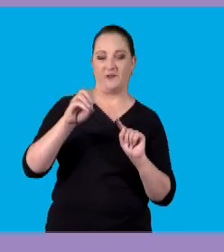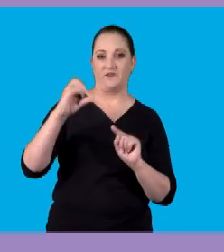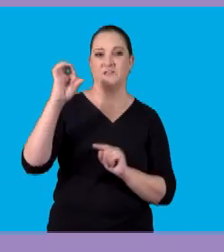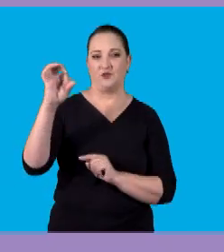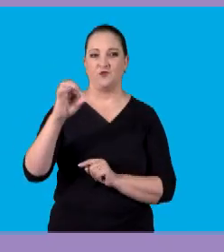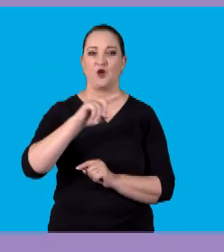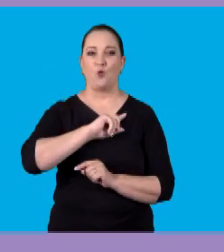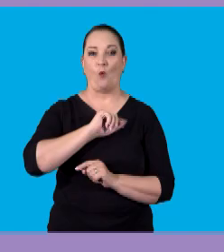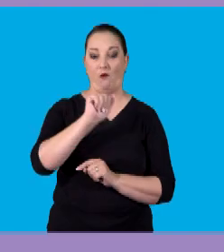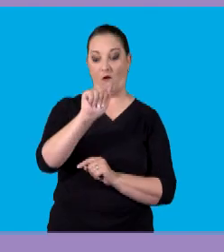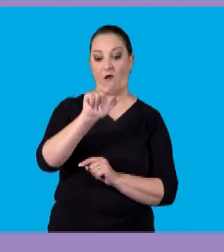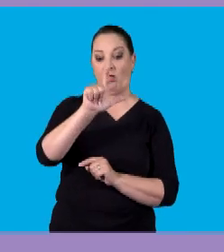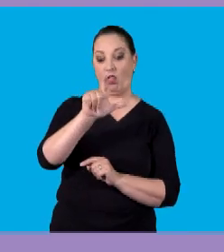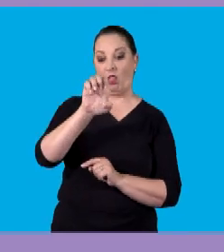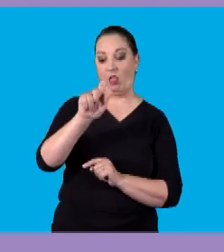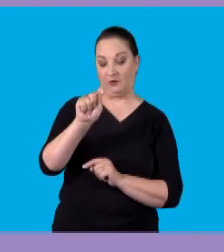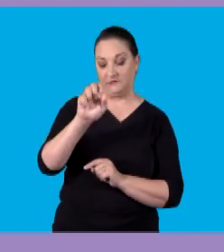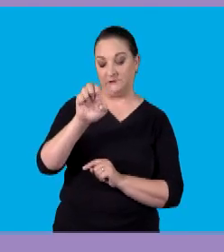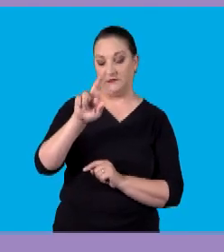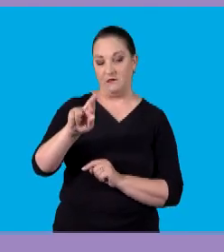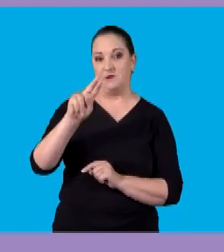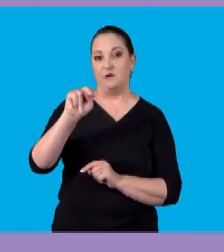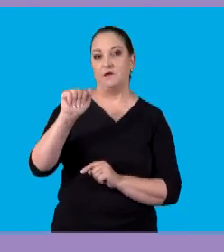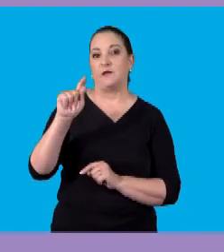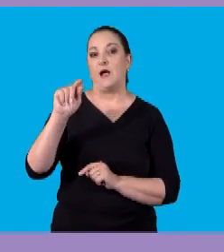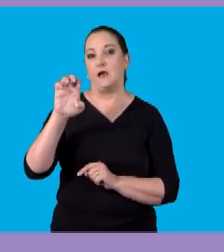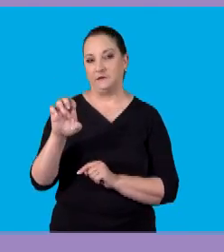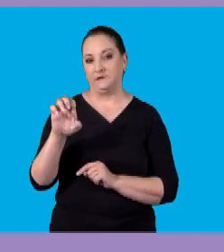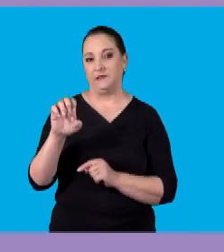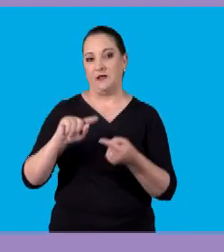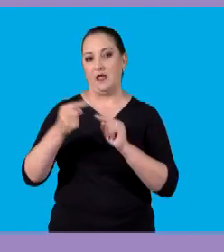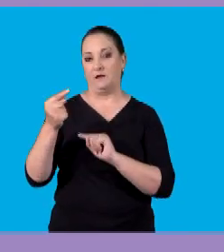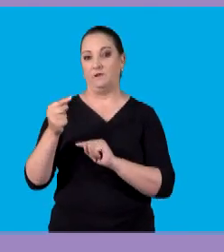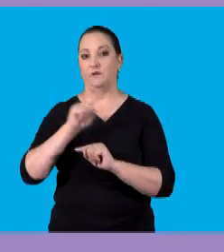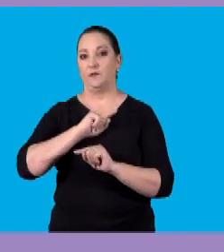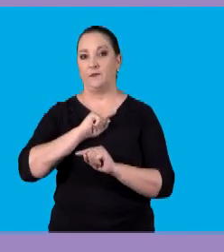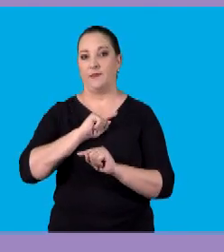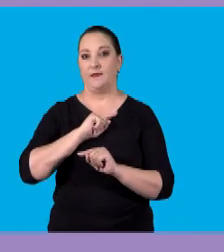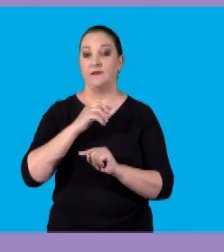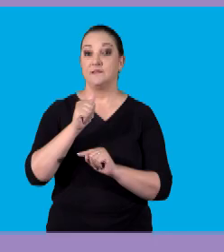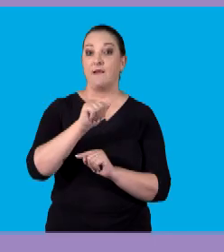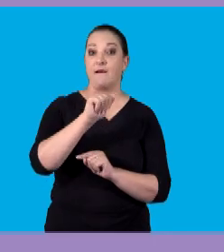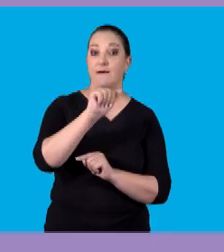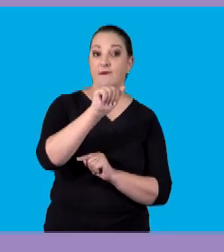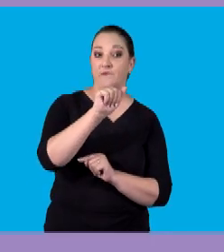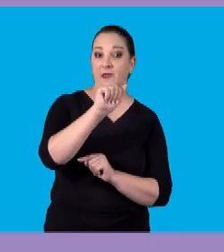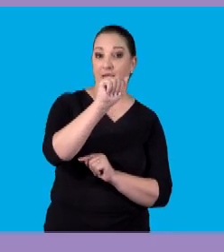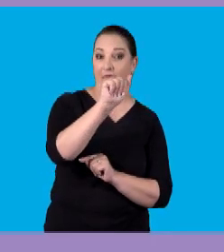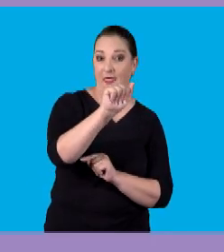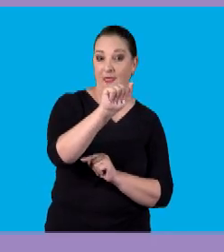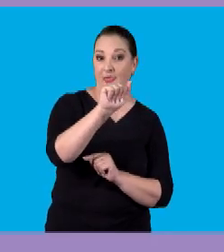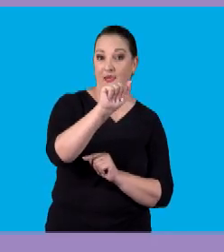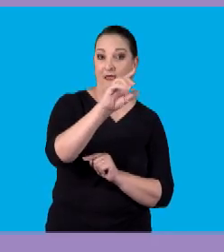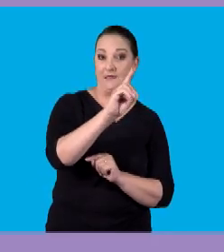angles, and this is simply because AD is parallel to BC. That is